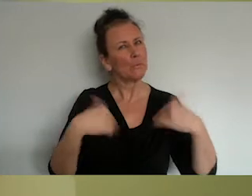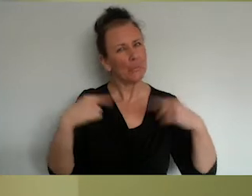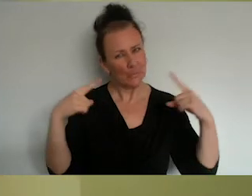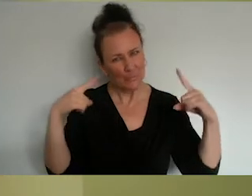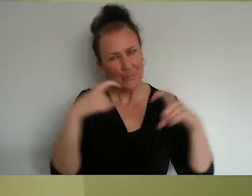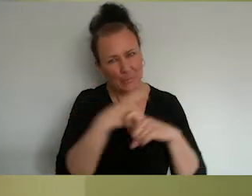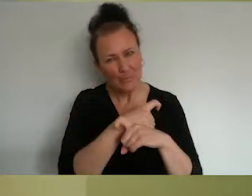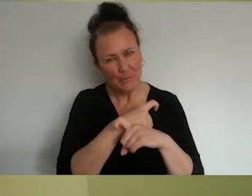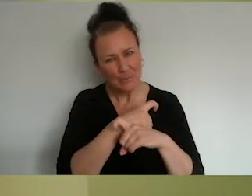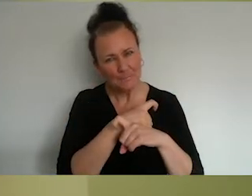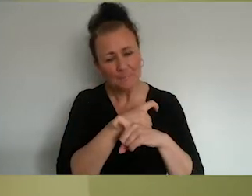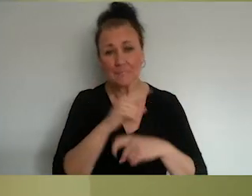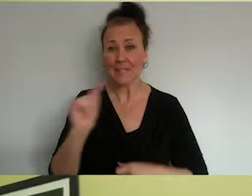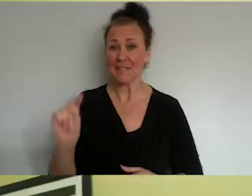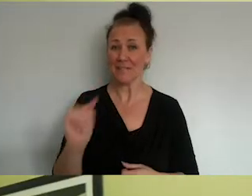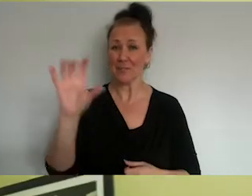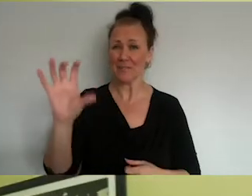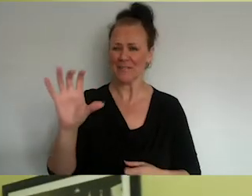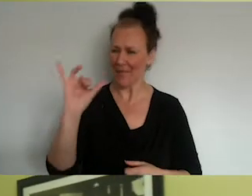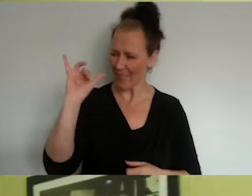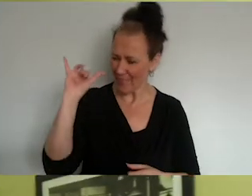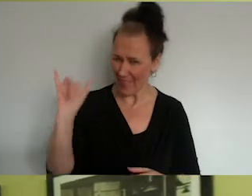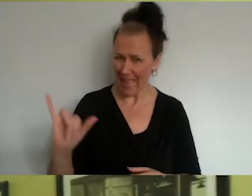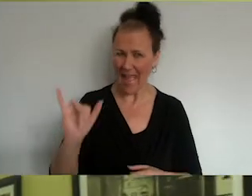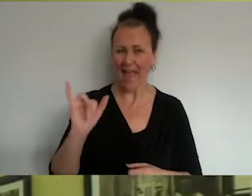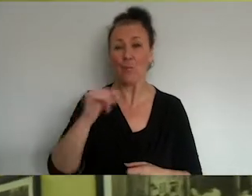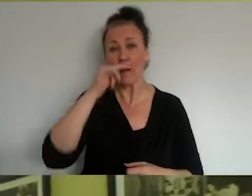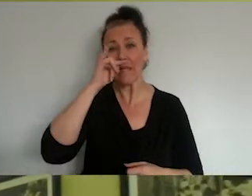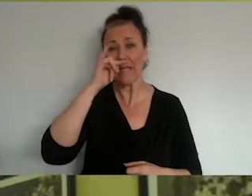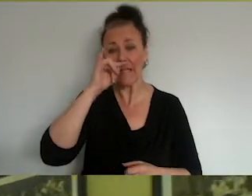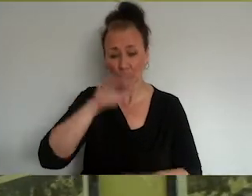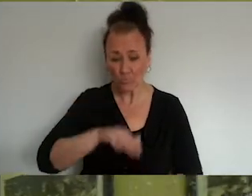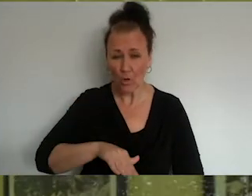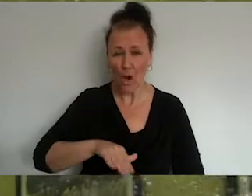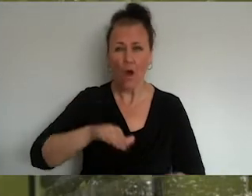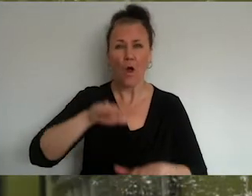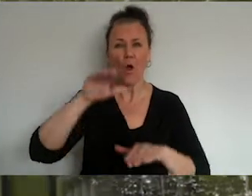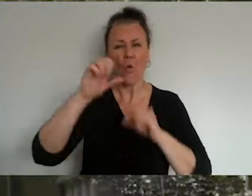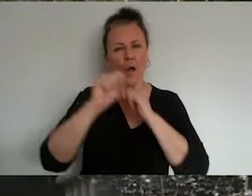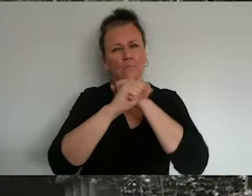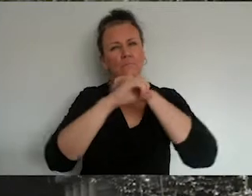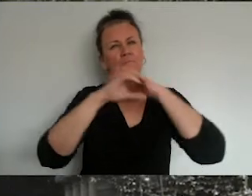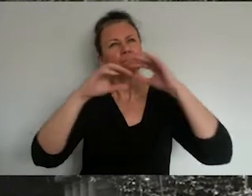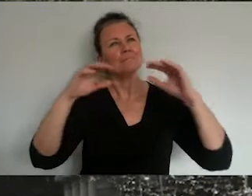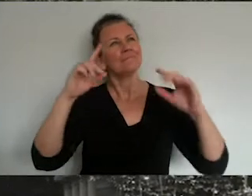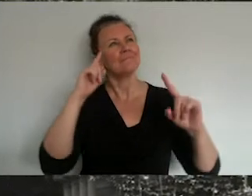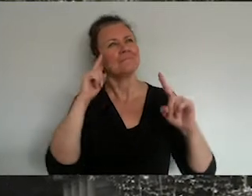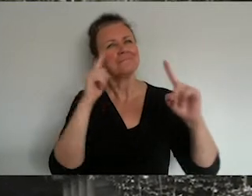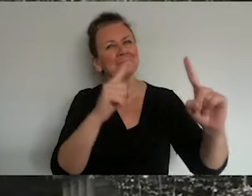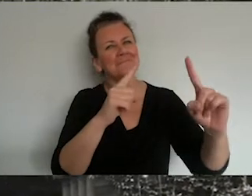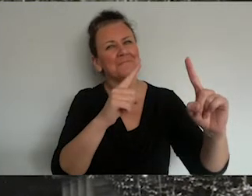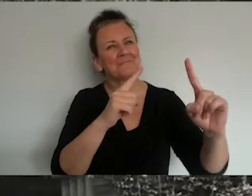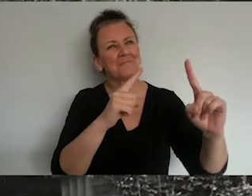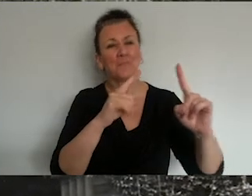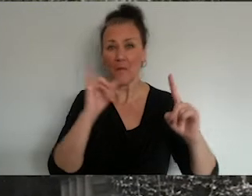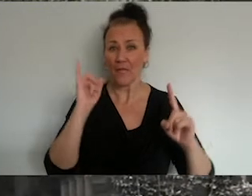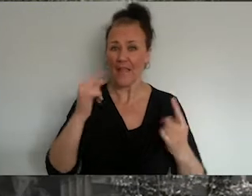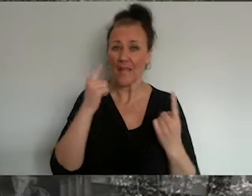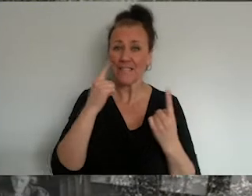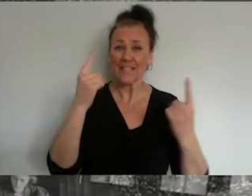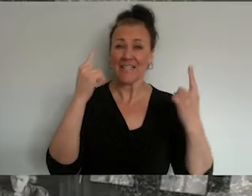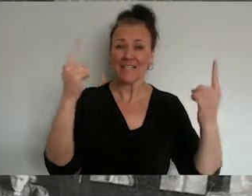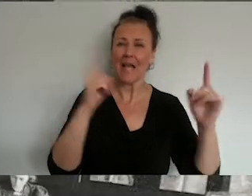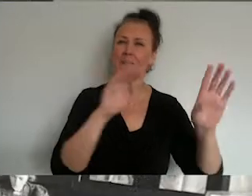Teachers College is the stuff that dreams are made of. It is a canvas on which each successive generation paints its murals.